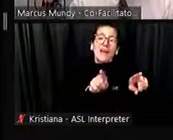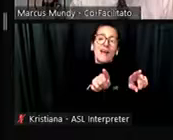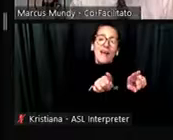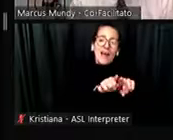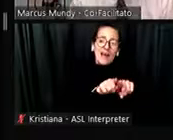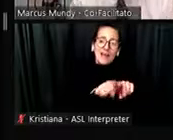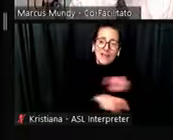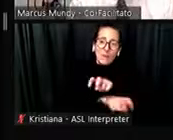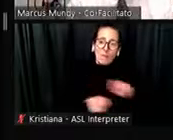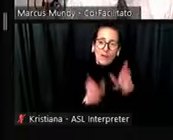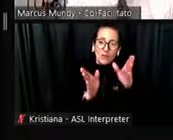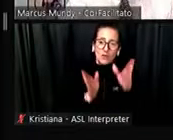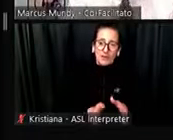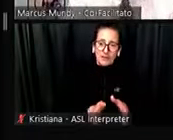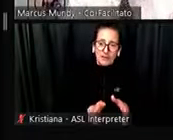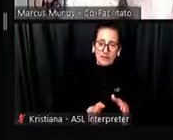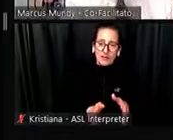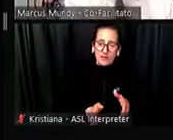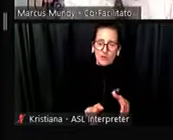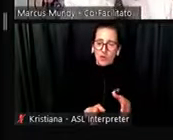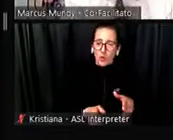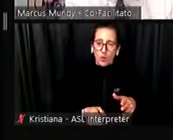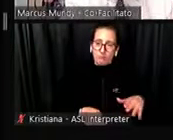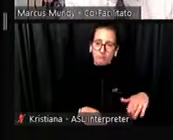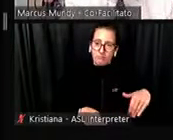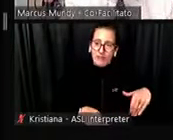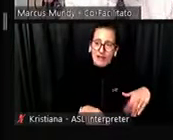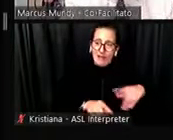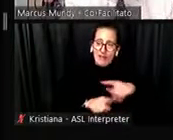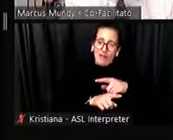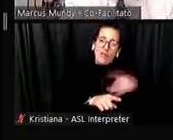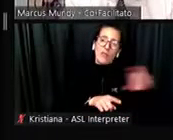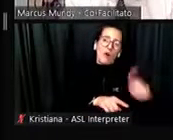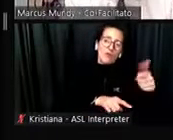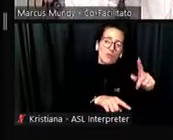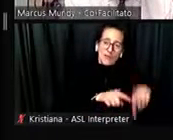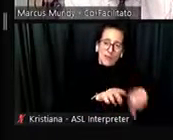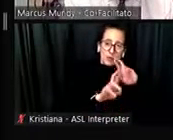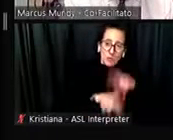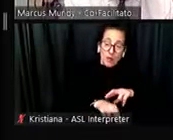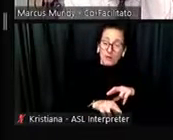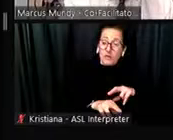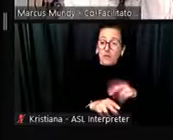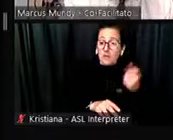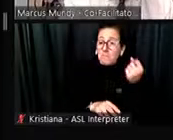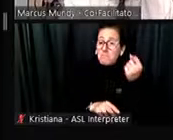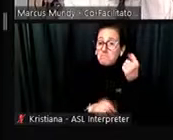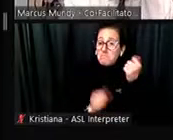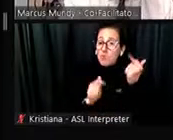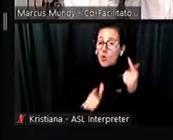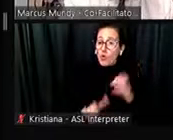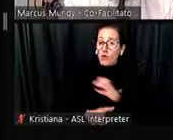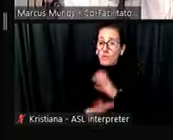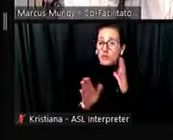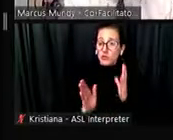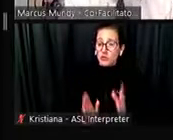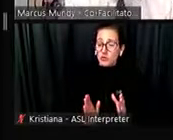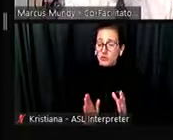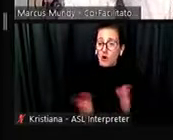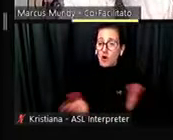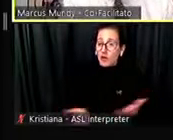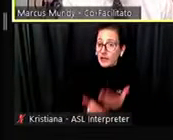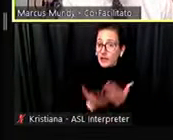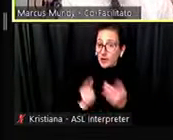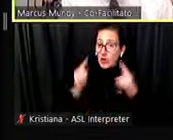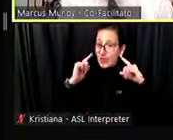think we're all here with open ears, wanting to hear and learn more from our community.